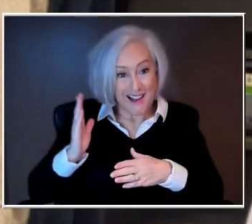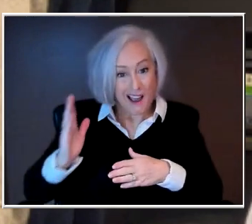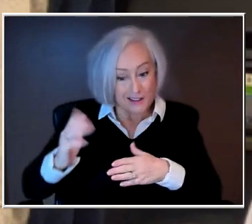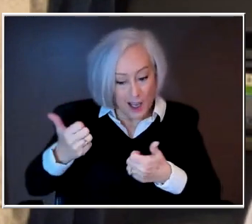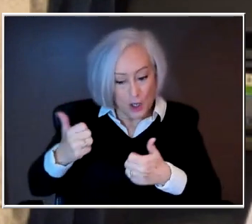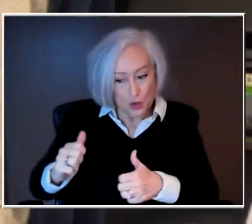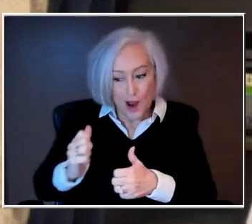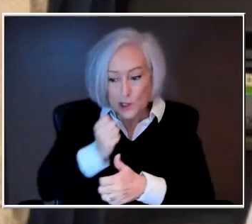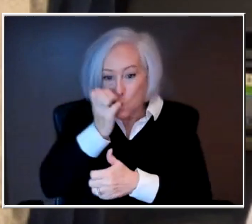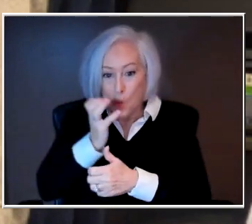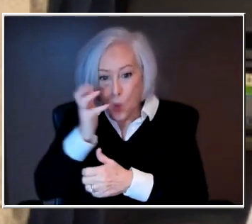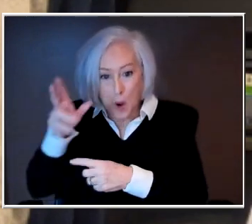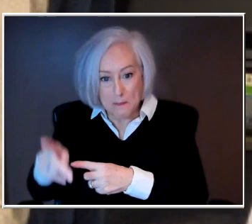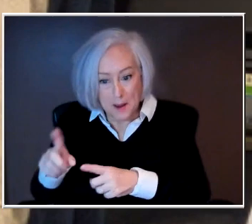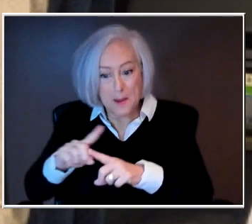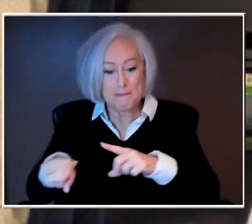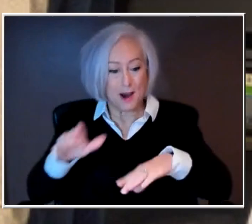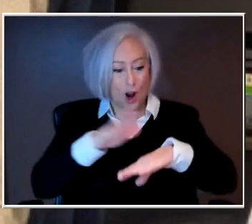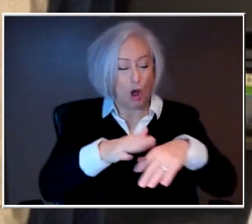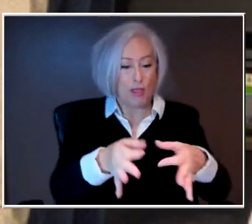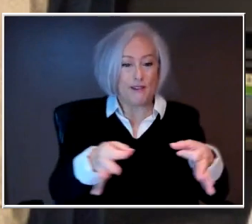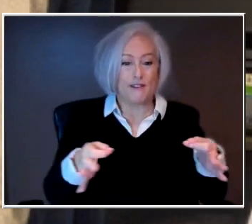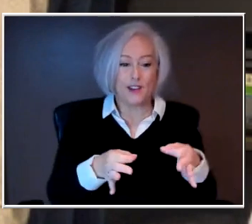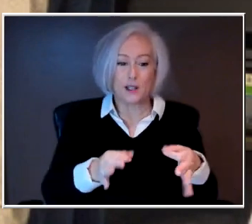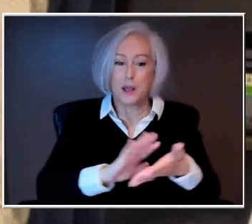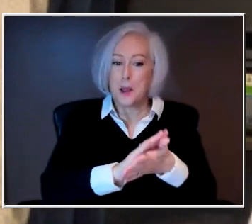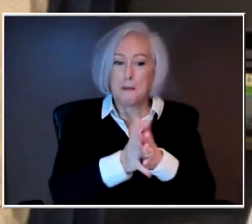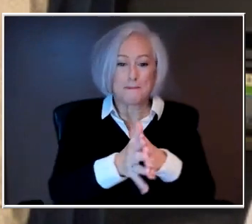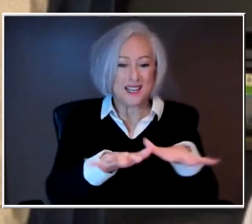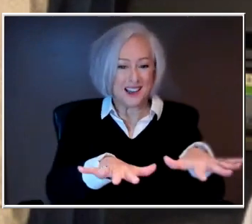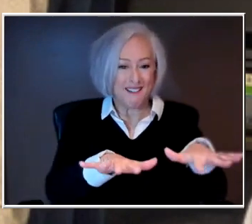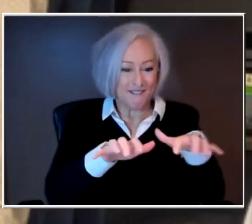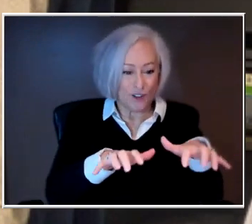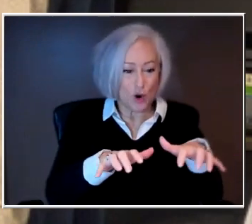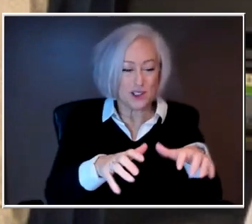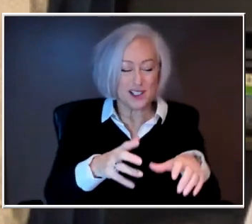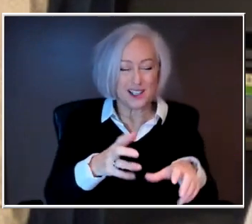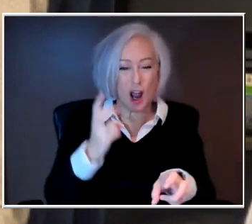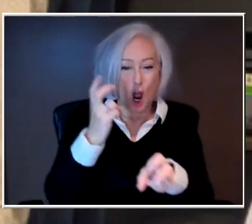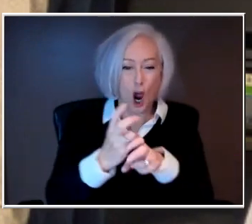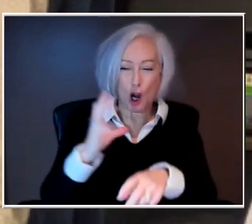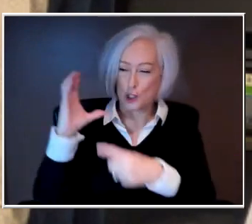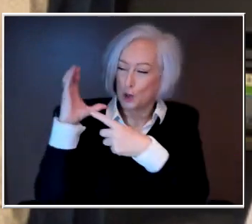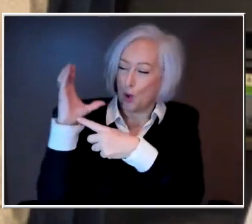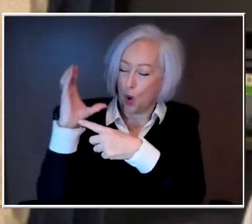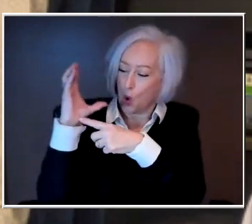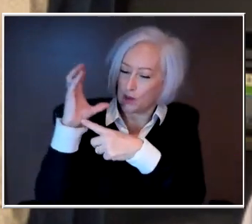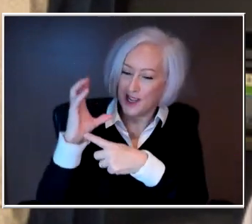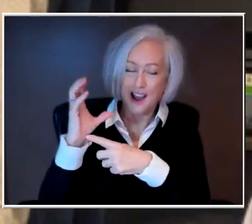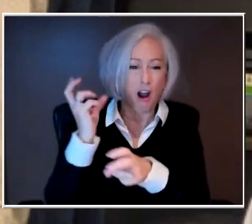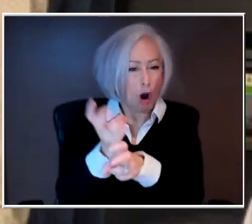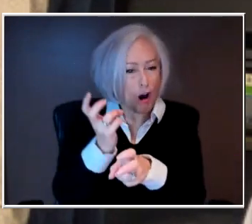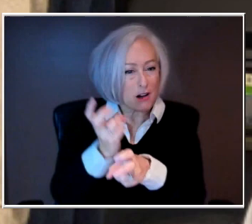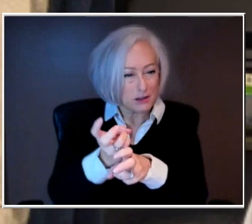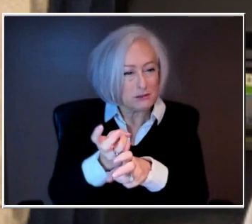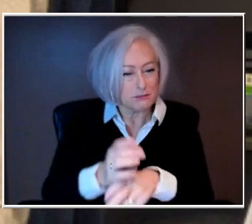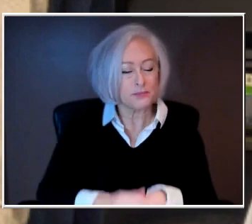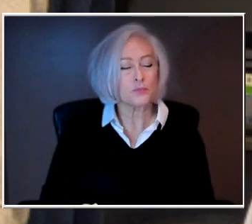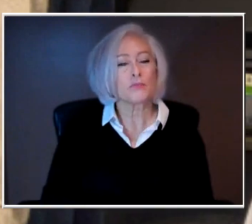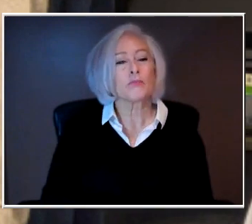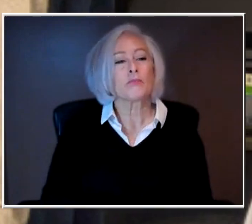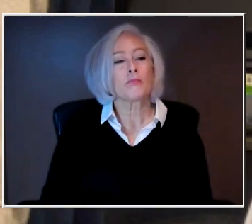minute or so, it's on the field, it gets really frozen. The grip is much harder. So for anybody handling the ball,